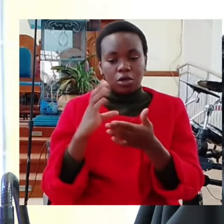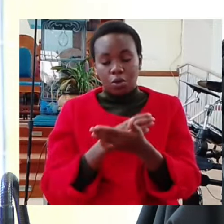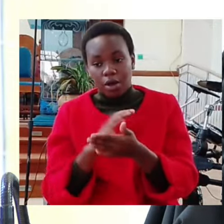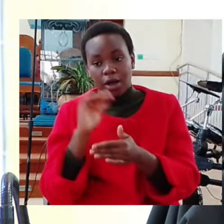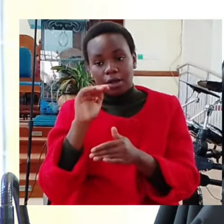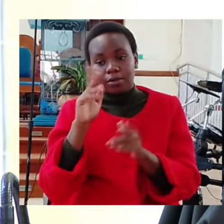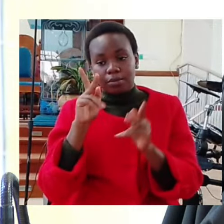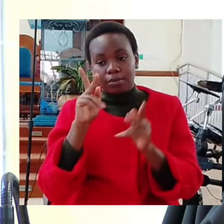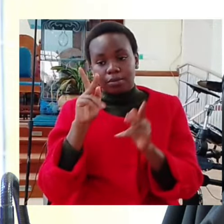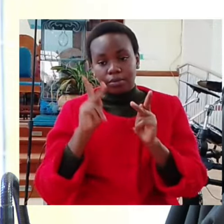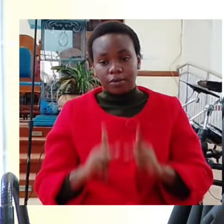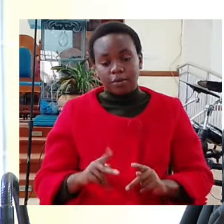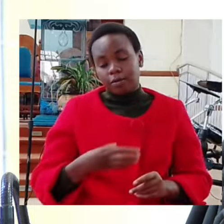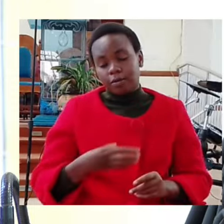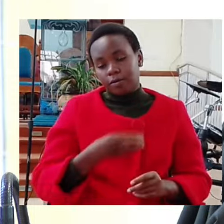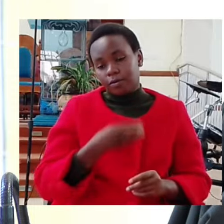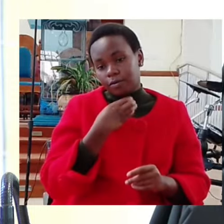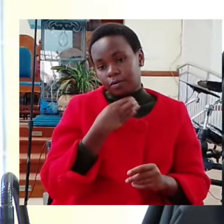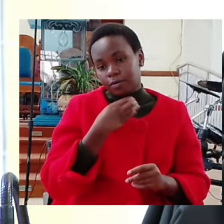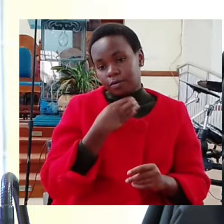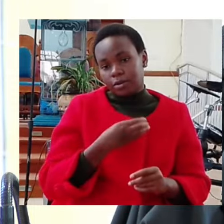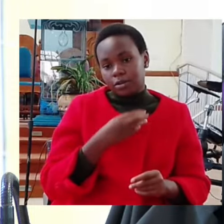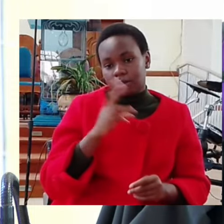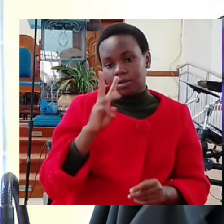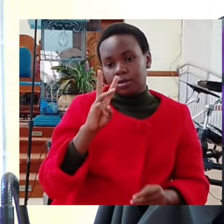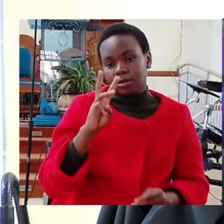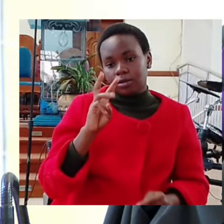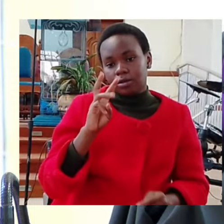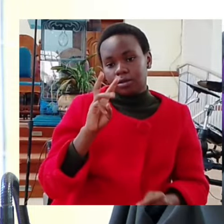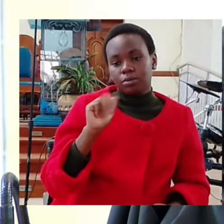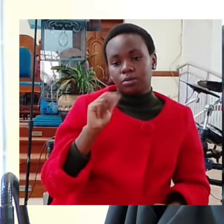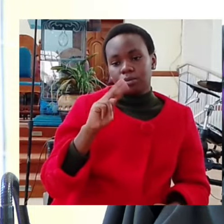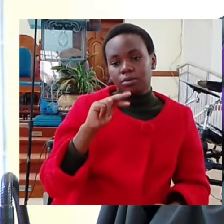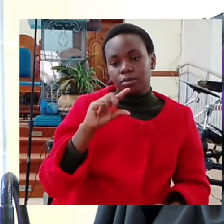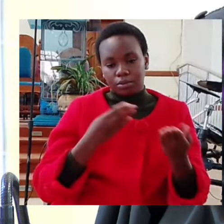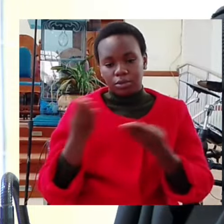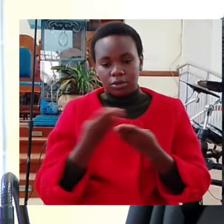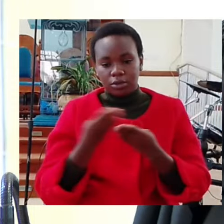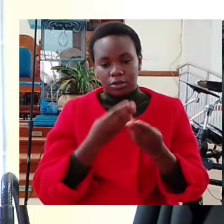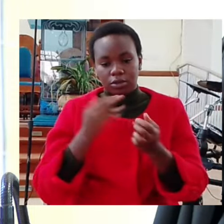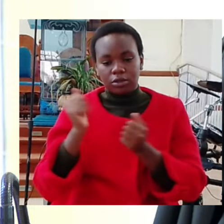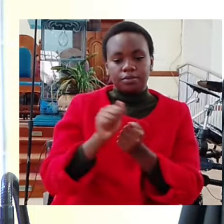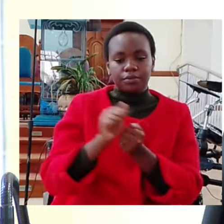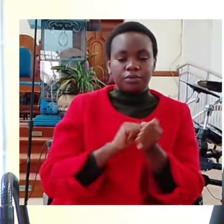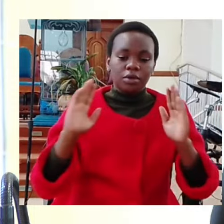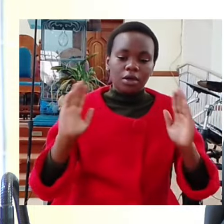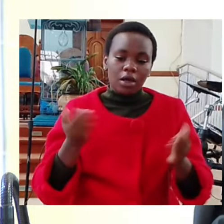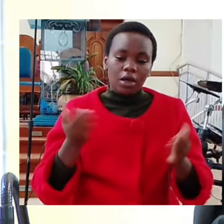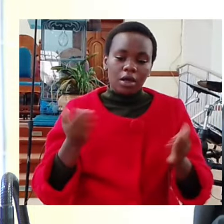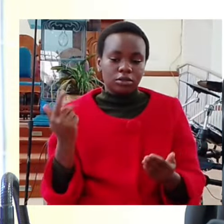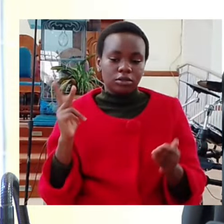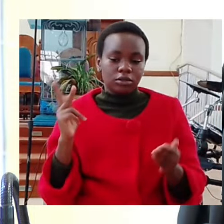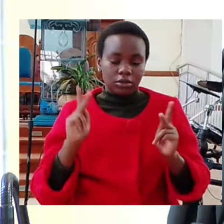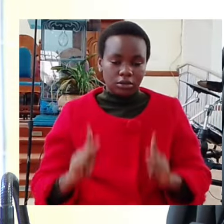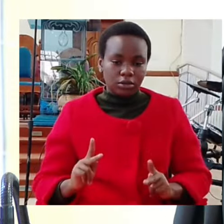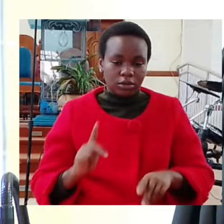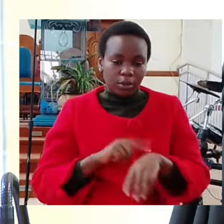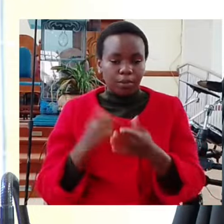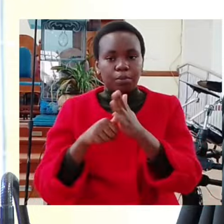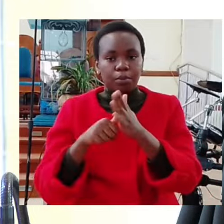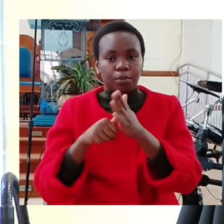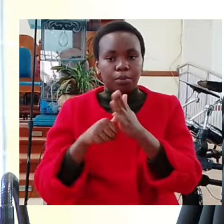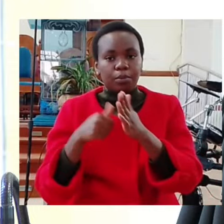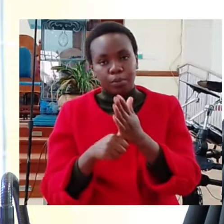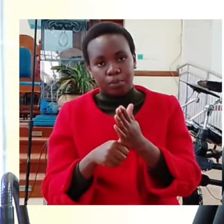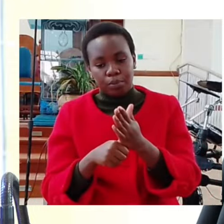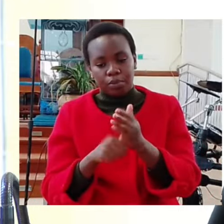ndo aria ngi nguthiete kuhoya na mwangi tondu biashara yake ni iraharagana. Do we encourage each other in trials? Or are we